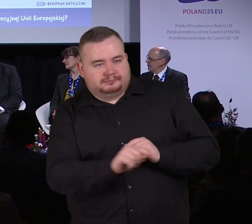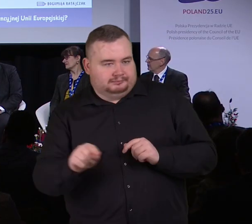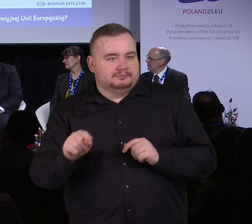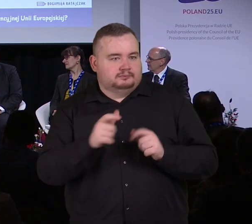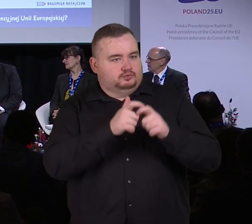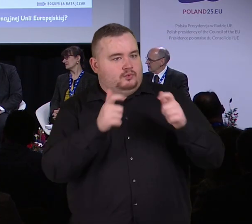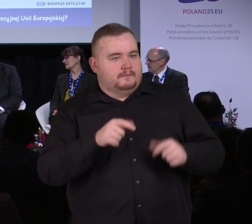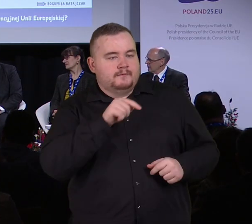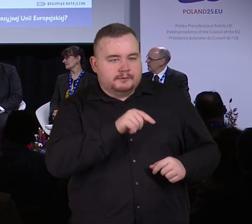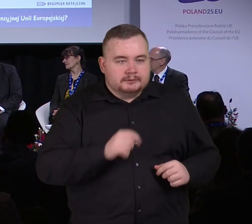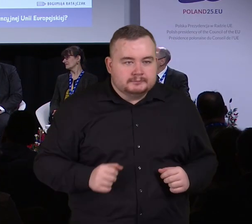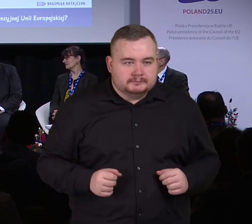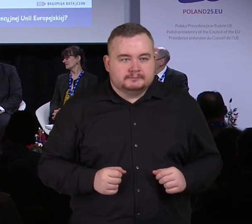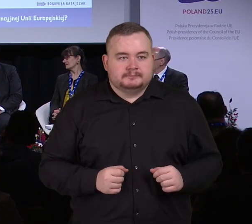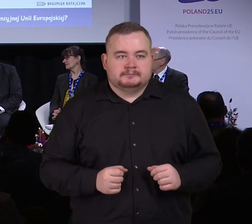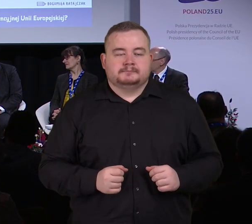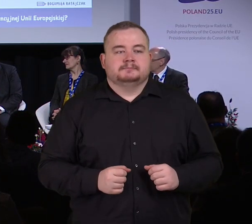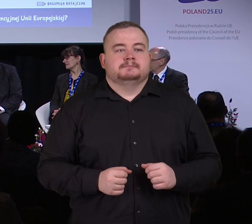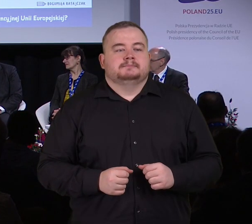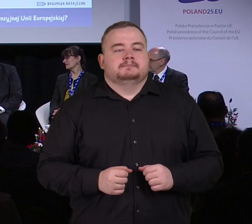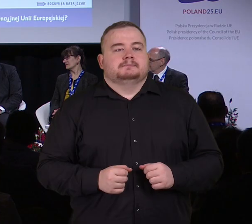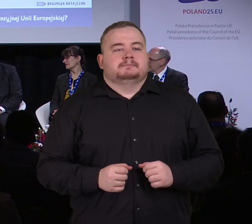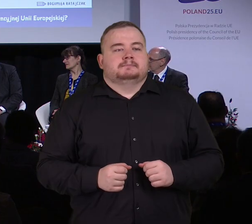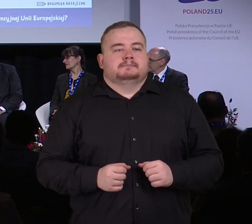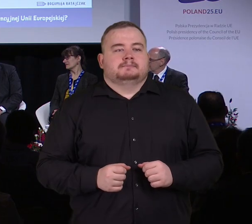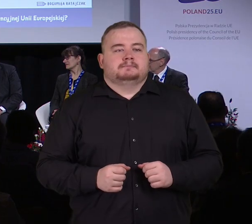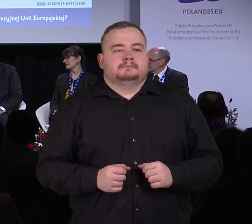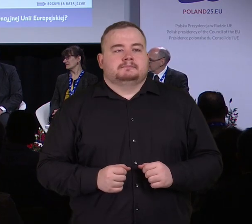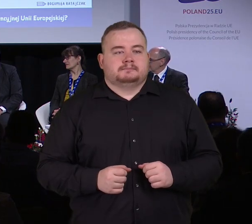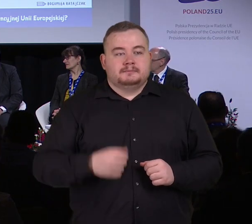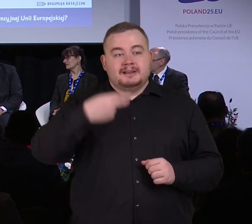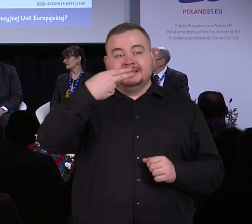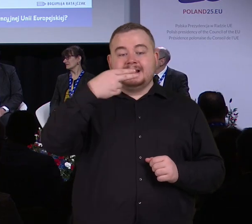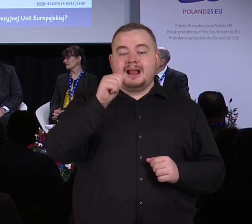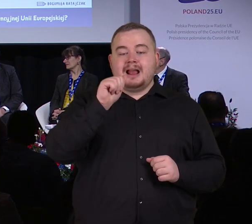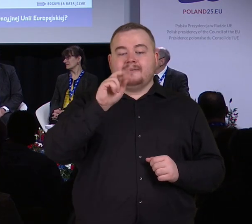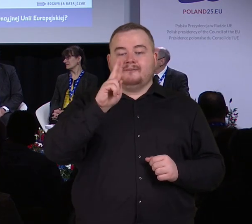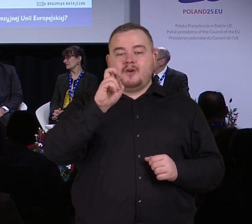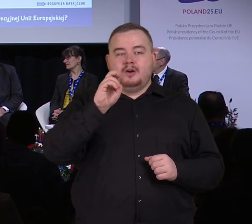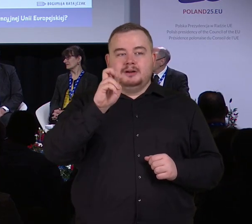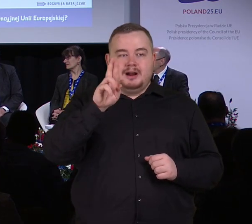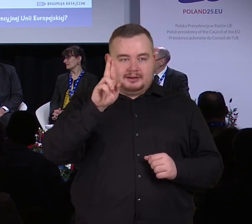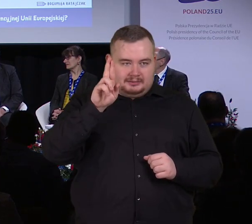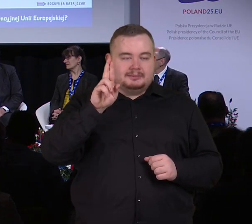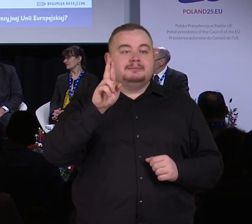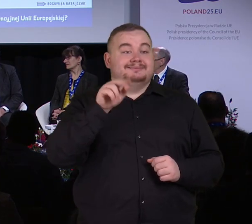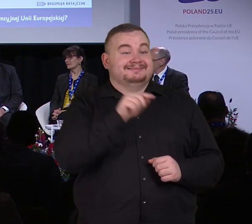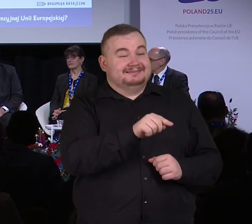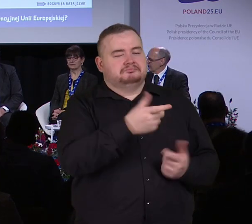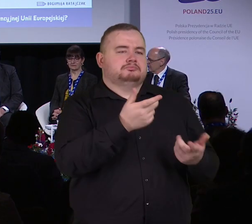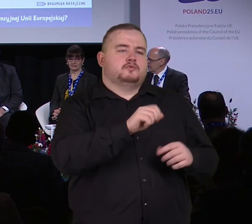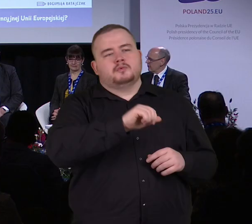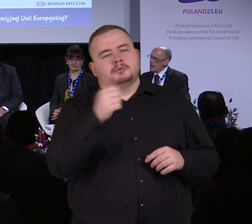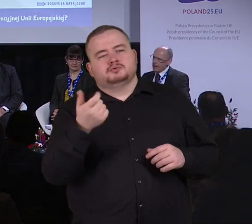also many other cities. What's your experiences from implementing instruments of the territorial agenda in